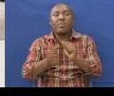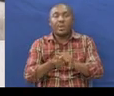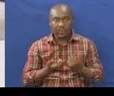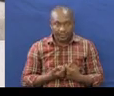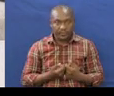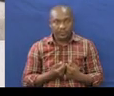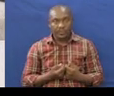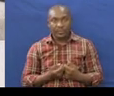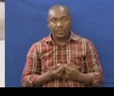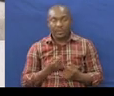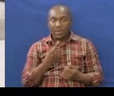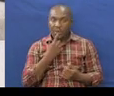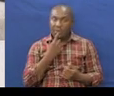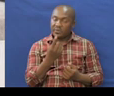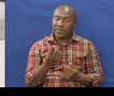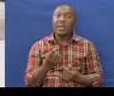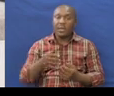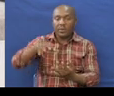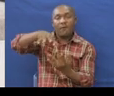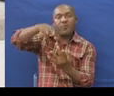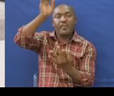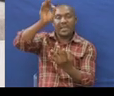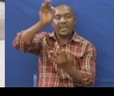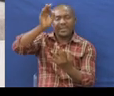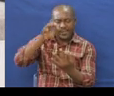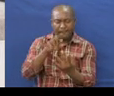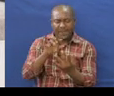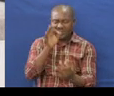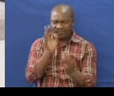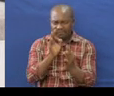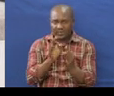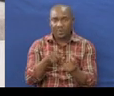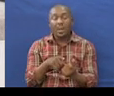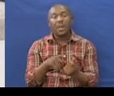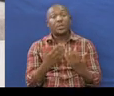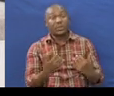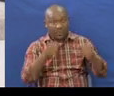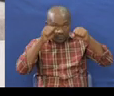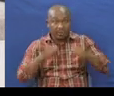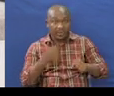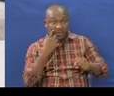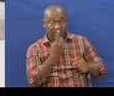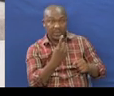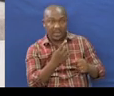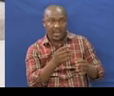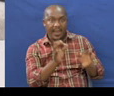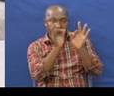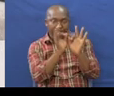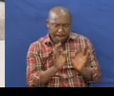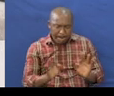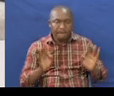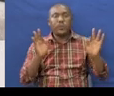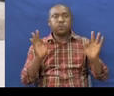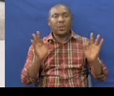We have said that, okay, we have to pick the research problem, but what are the qualities? What are the characteristics of a good research